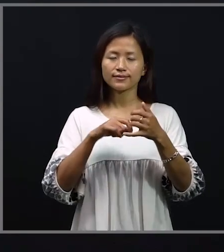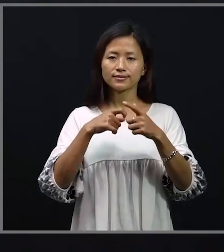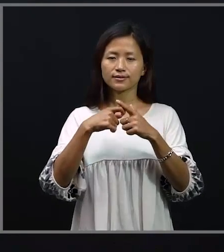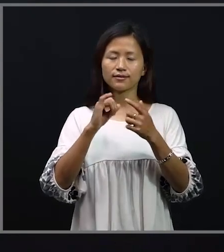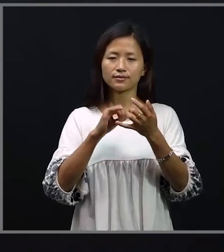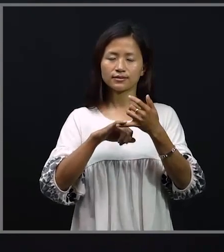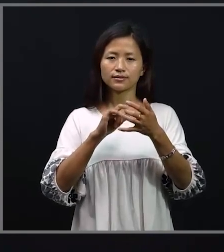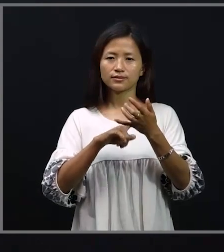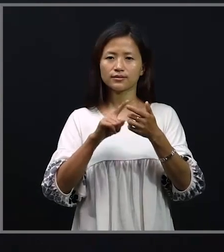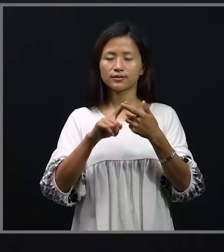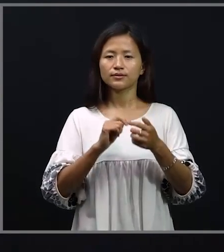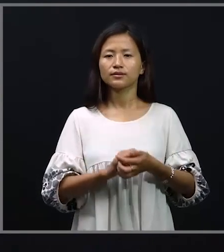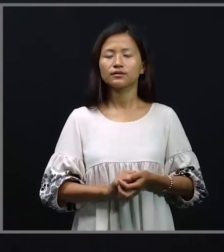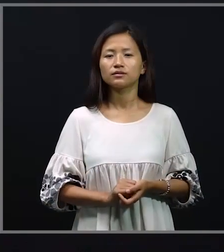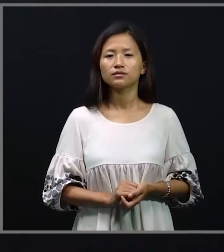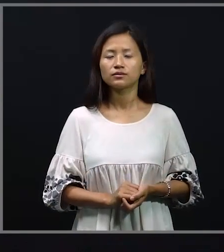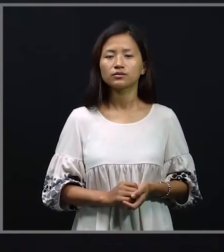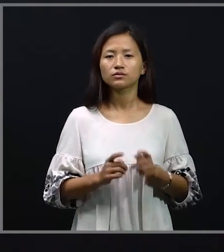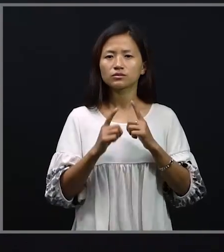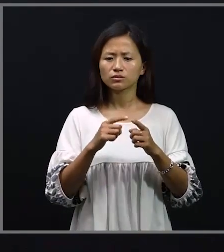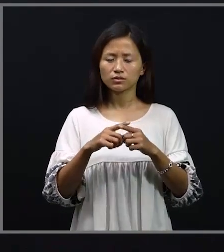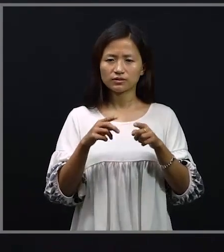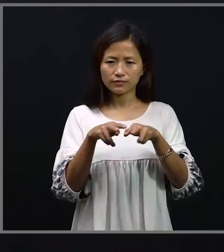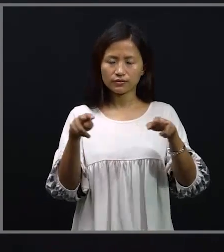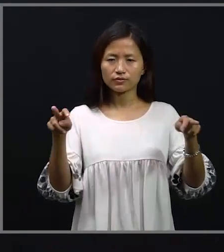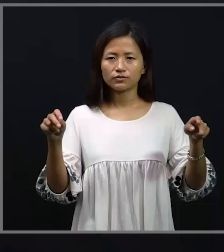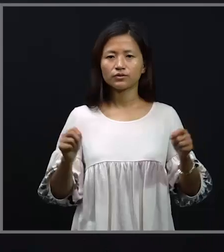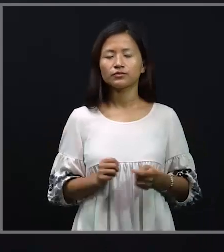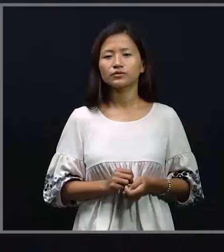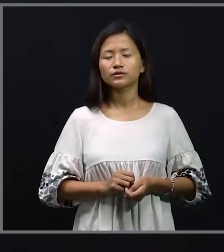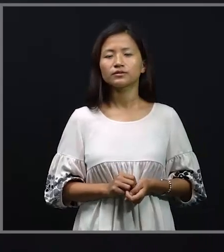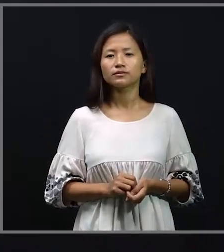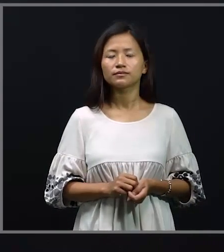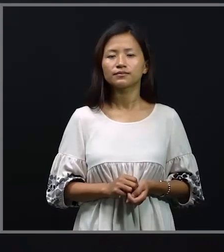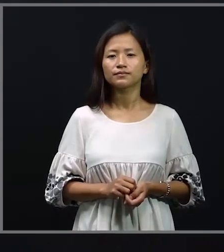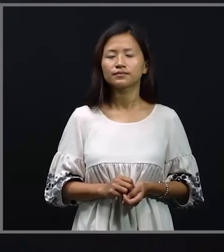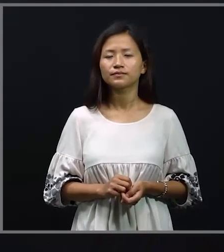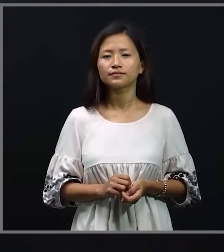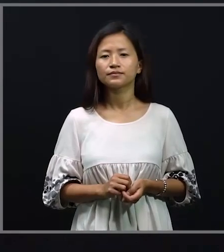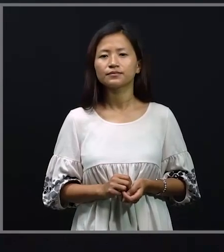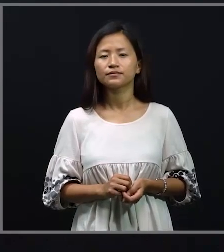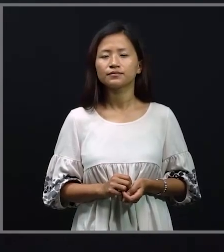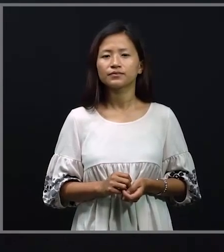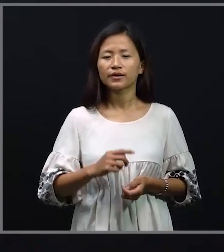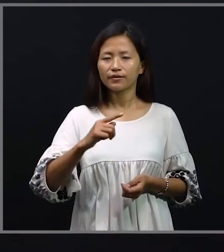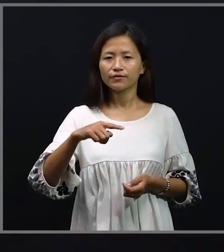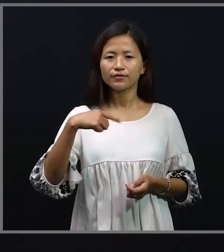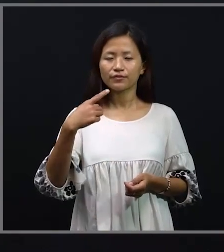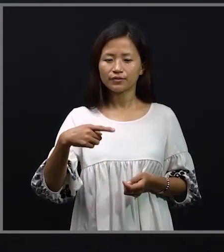again totally different from the liberal point of view. For the Marxists, they say that every form of